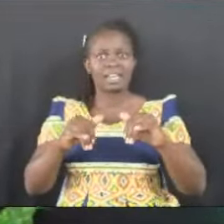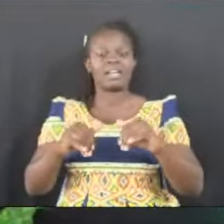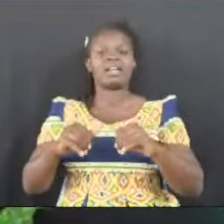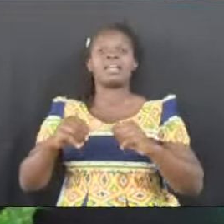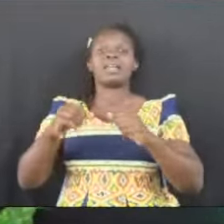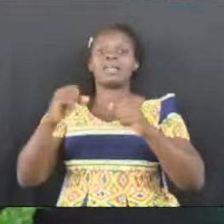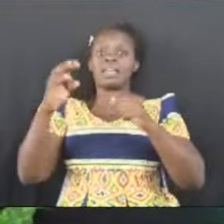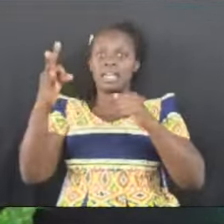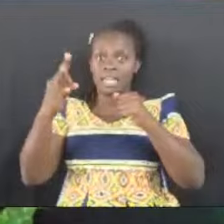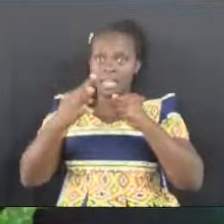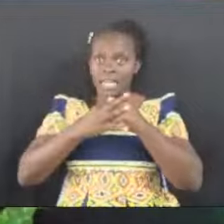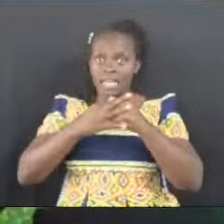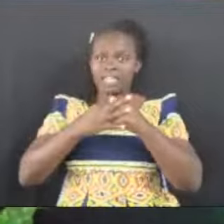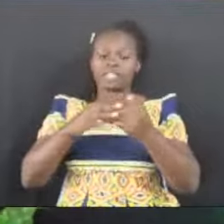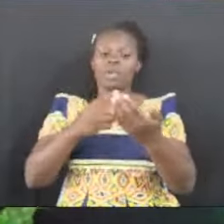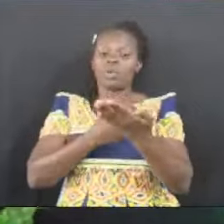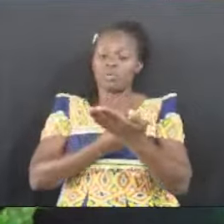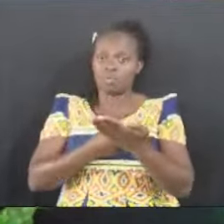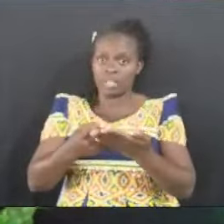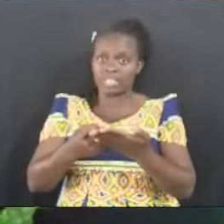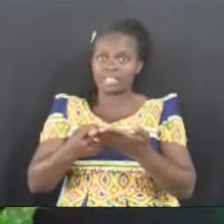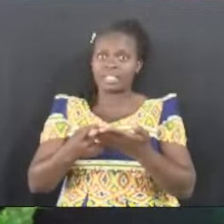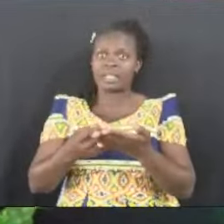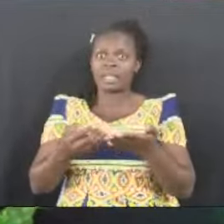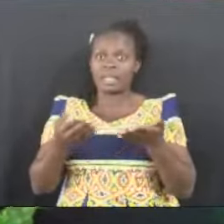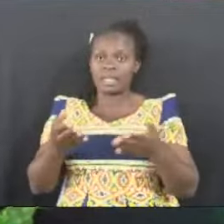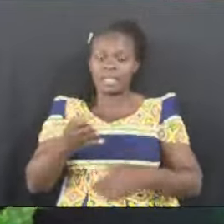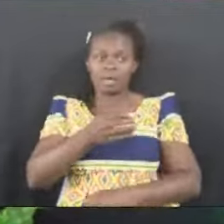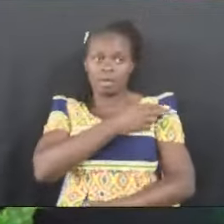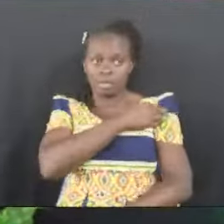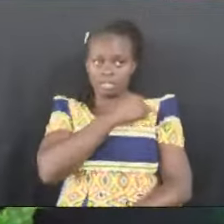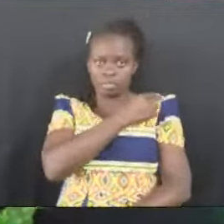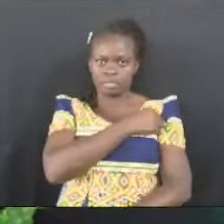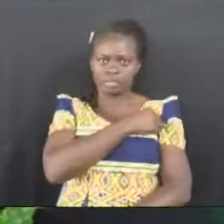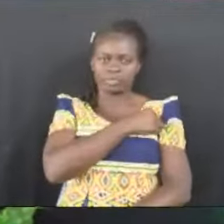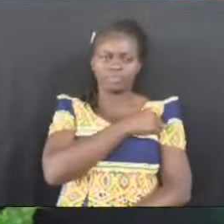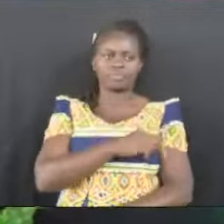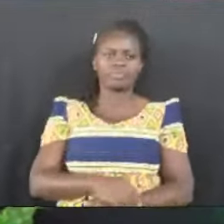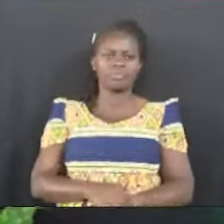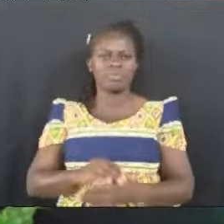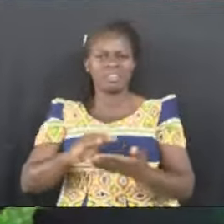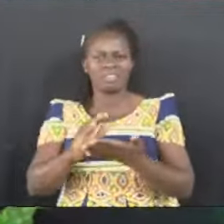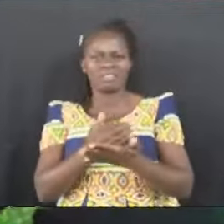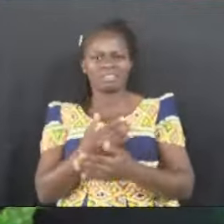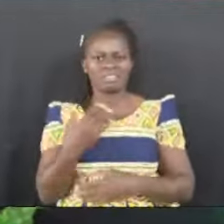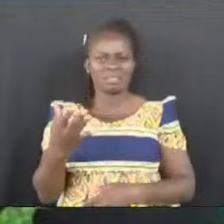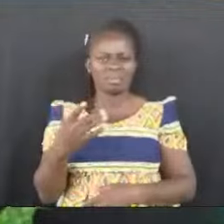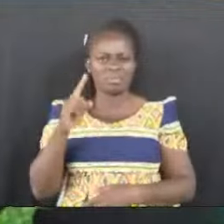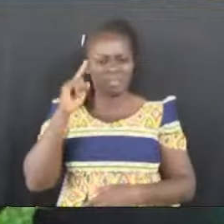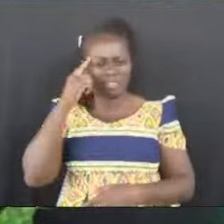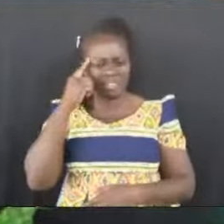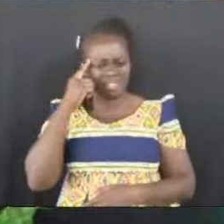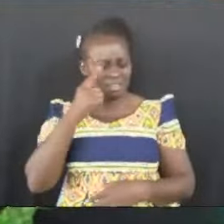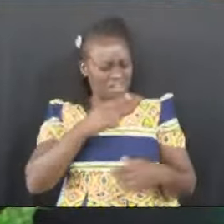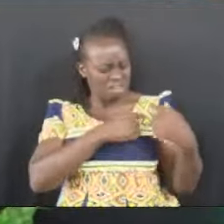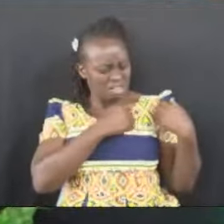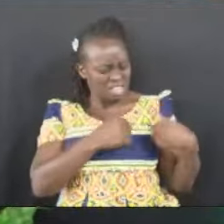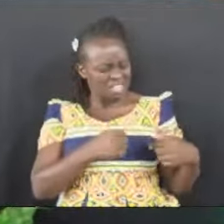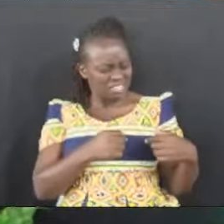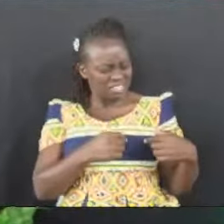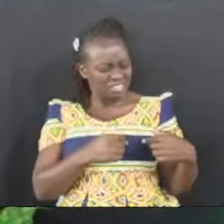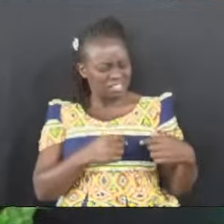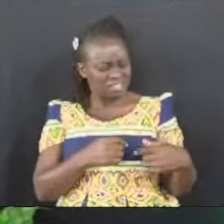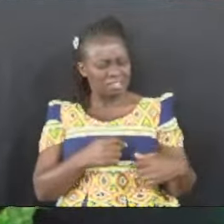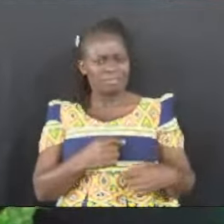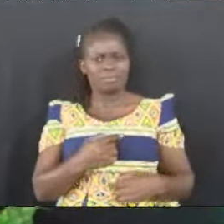hospital. What I had, some people thought that I had a heart attack, but no, it was not a heart attack.